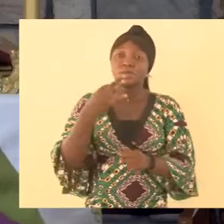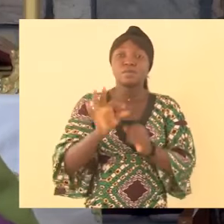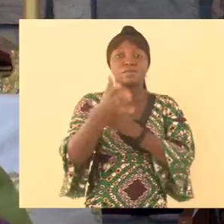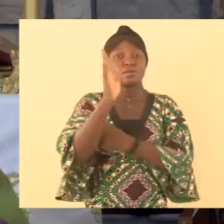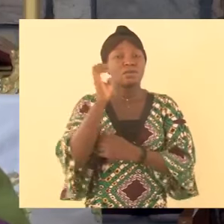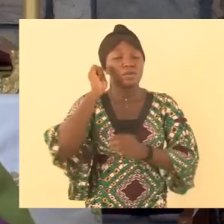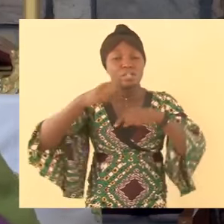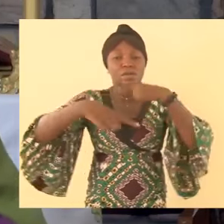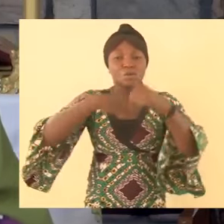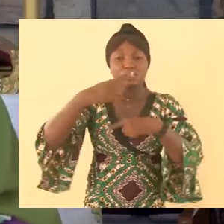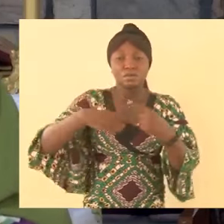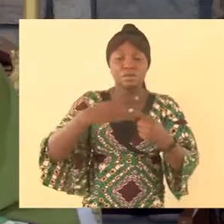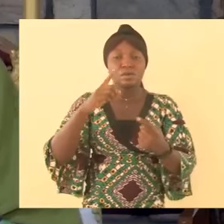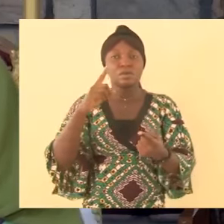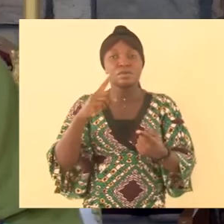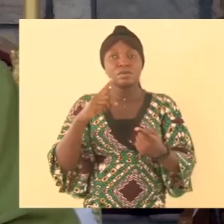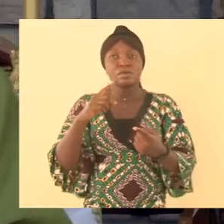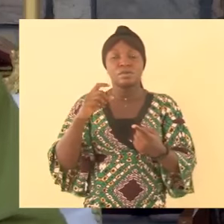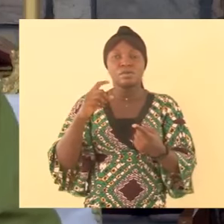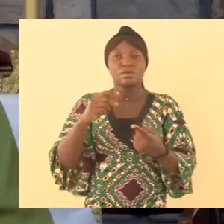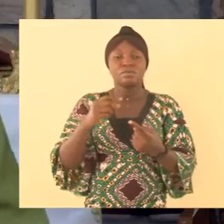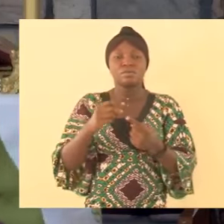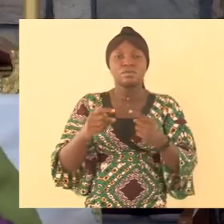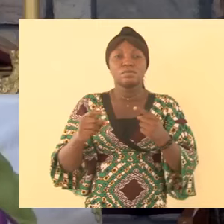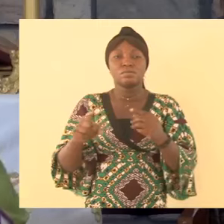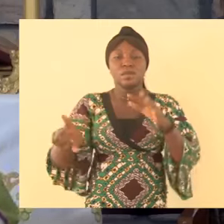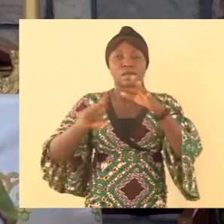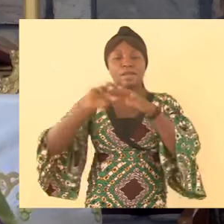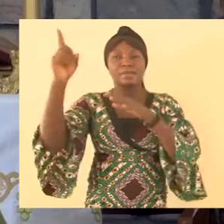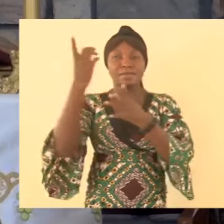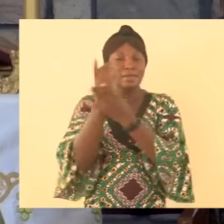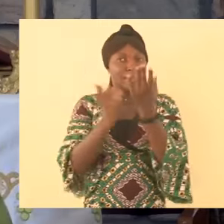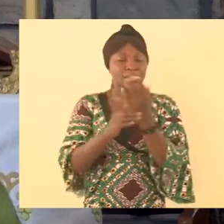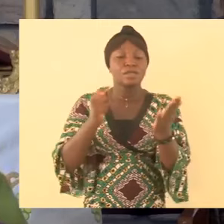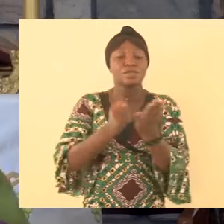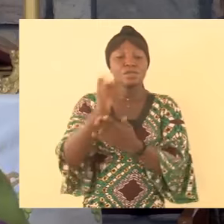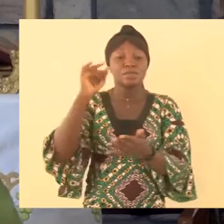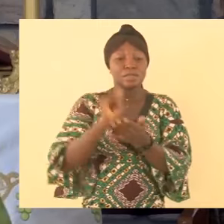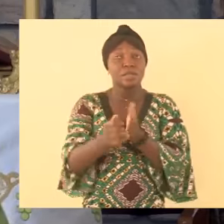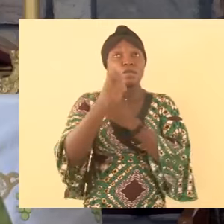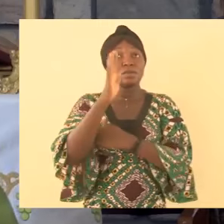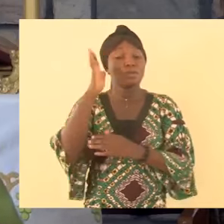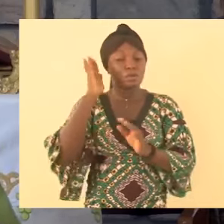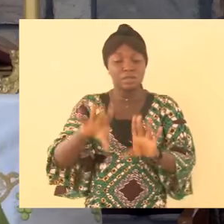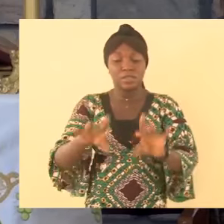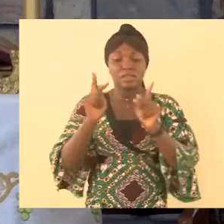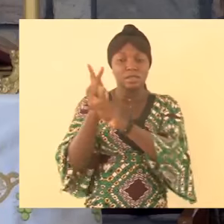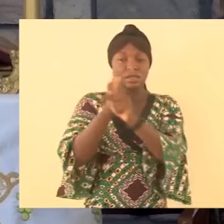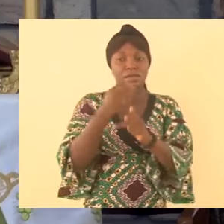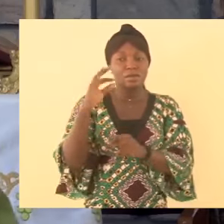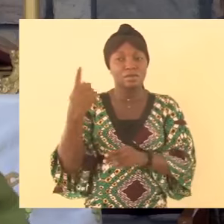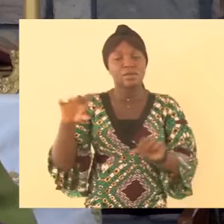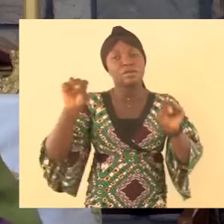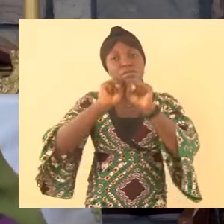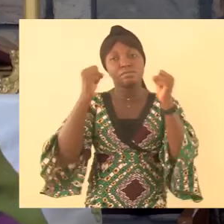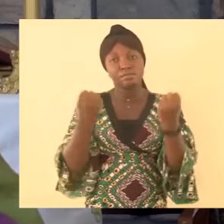God. He went to Zarephath empty-handed, trusting that God will take care of